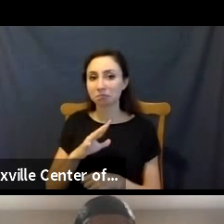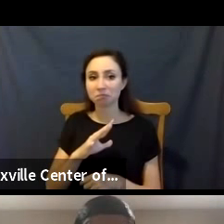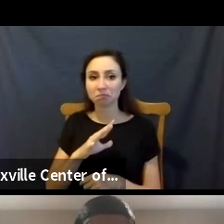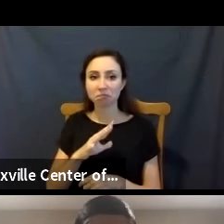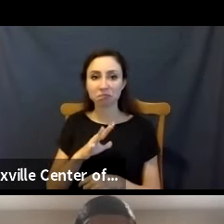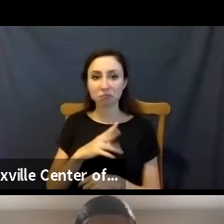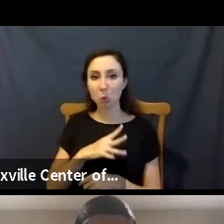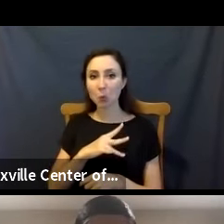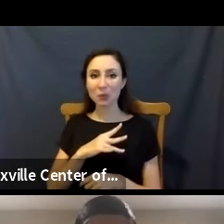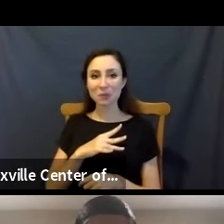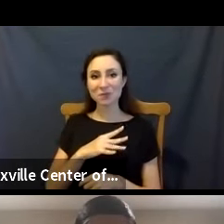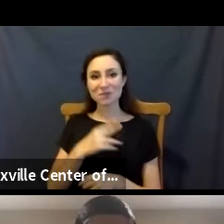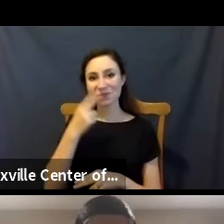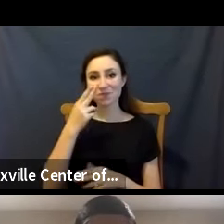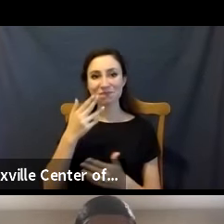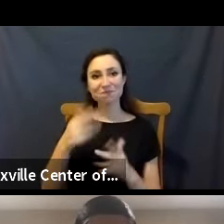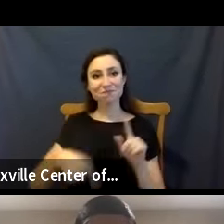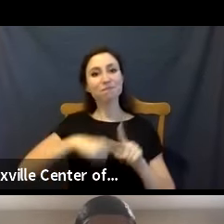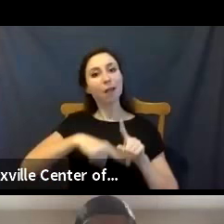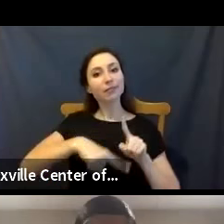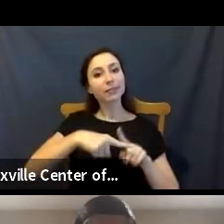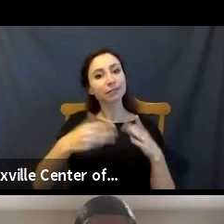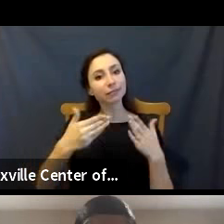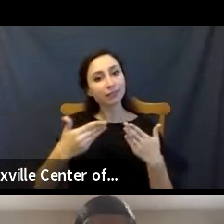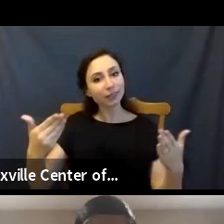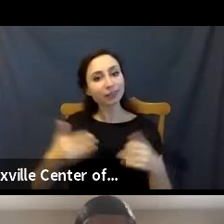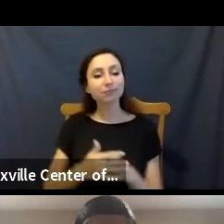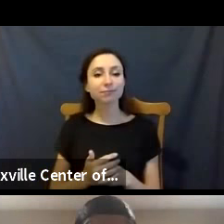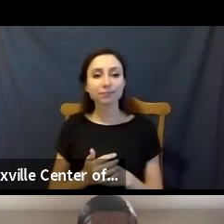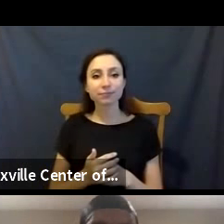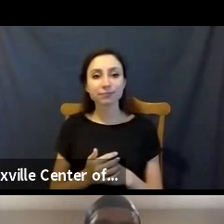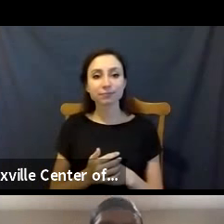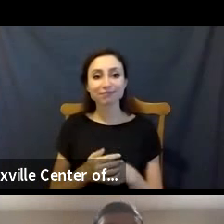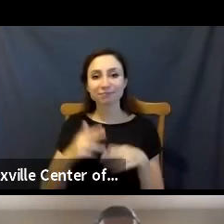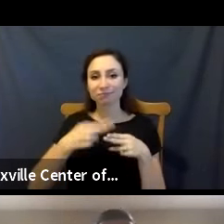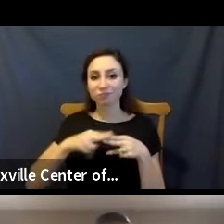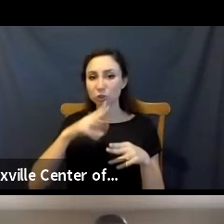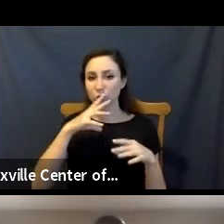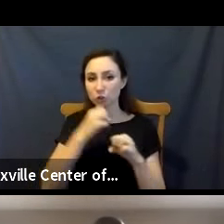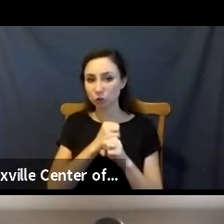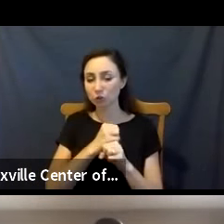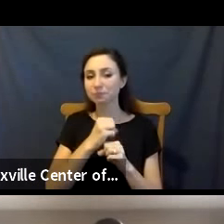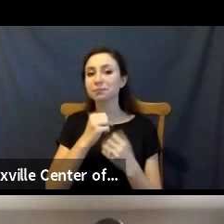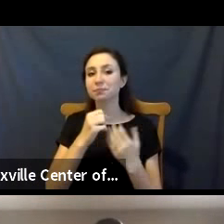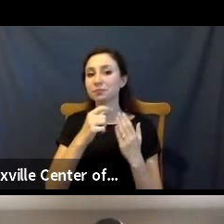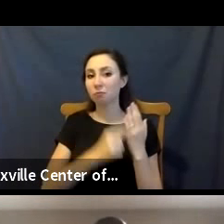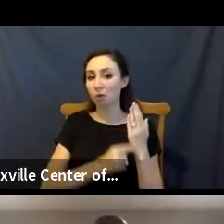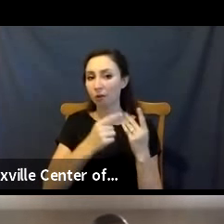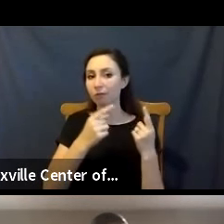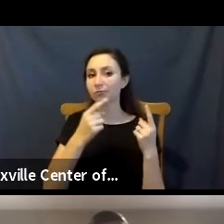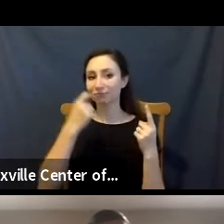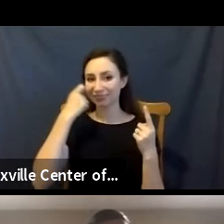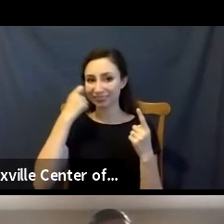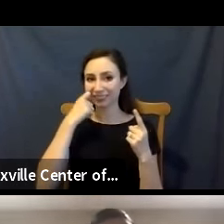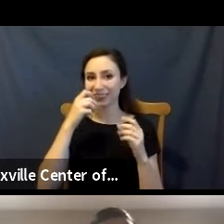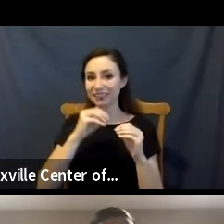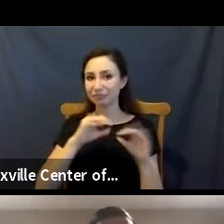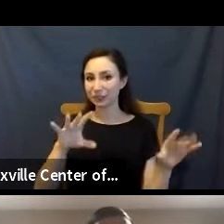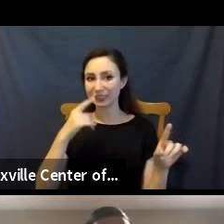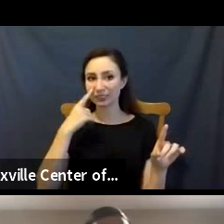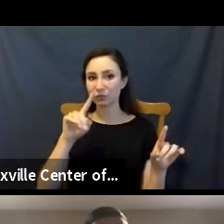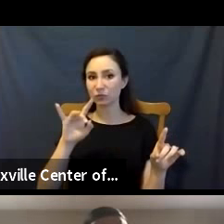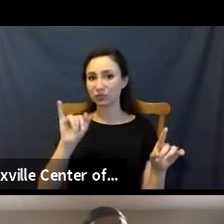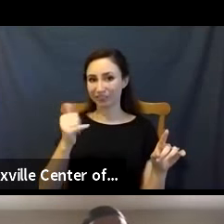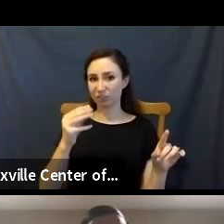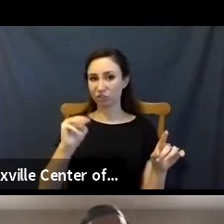of optimism. This was a kind of a quick synopsis of an article that just came out in JAMA. And it